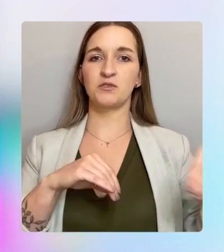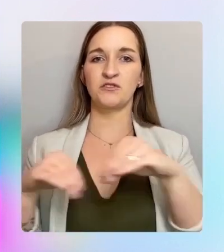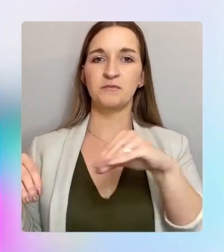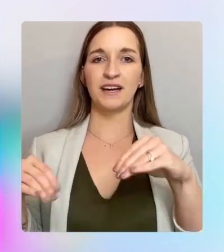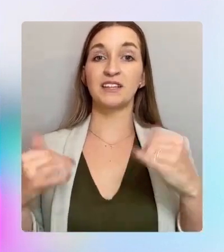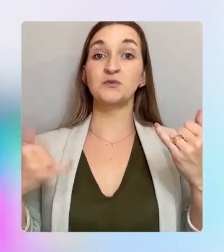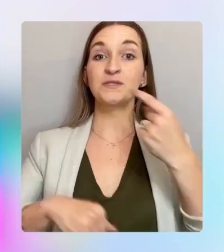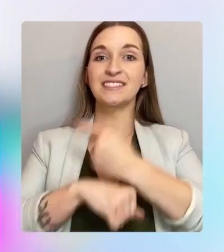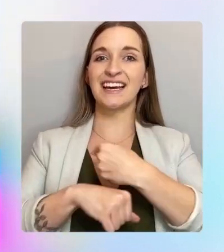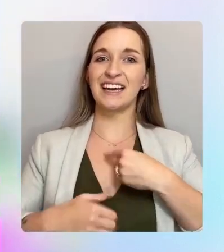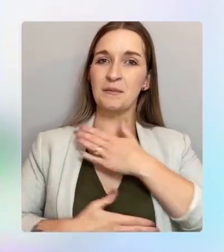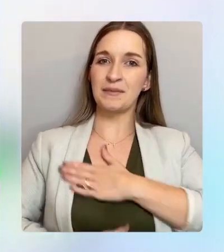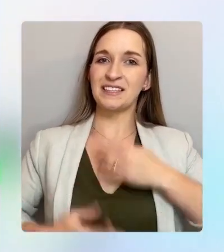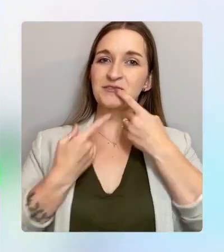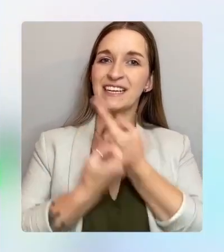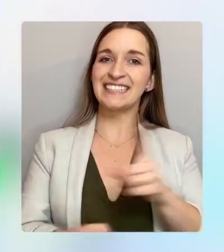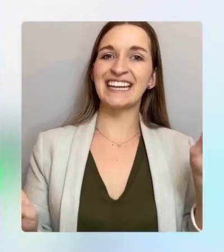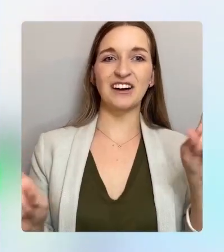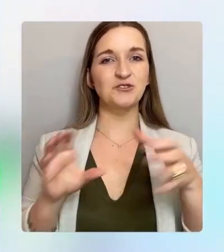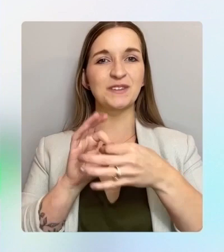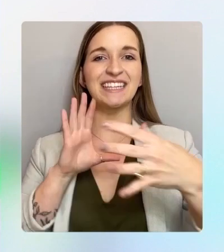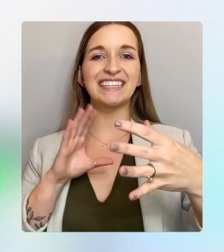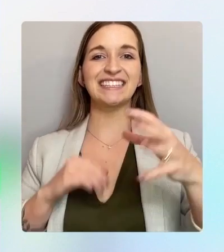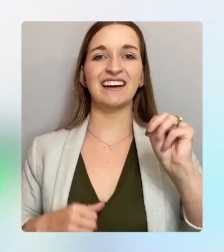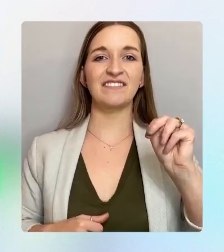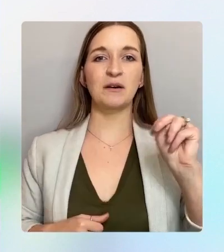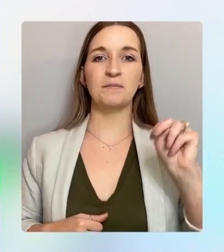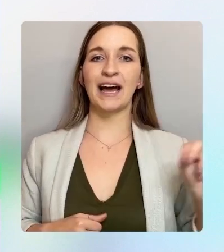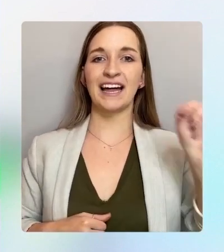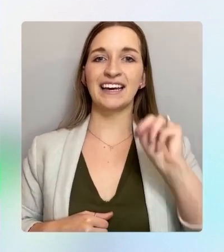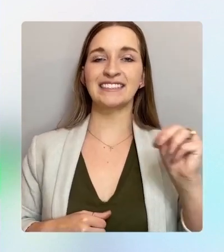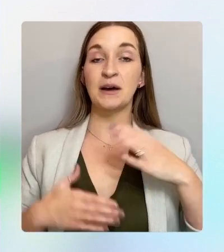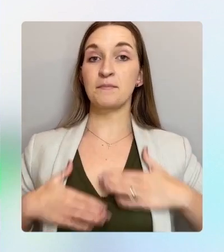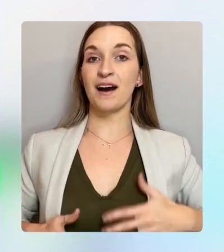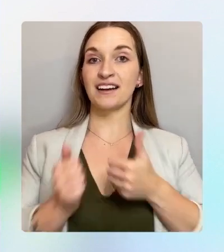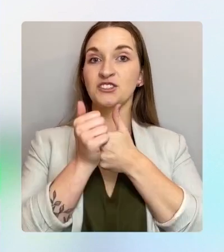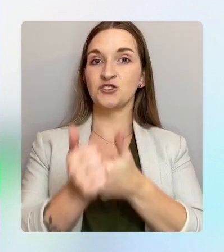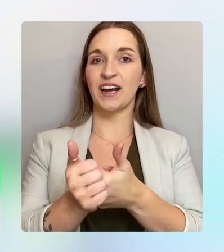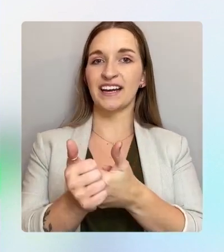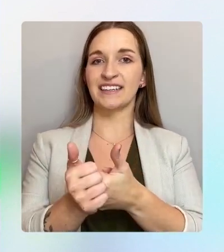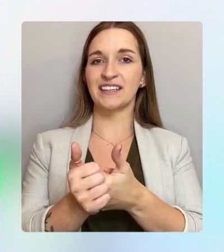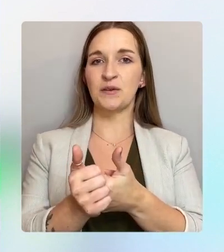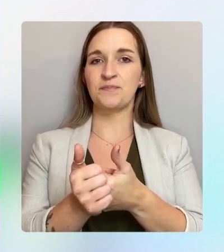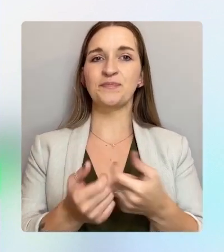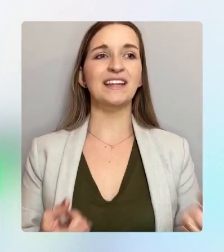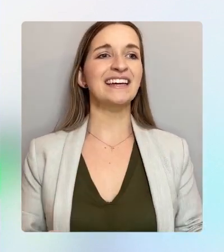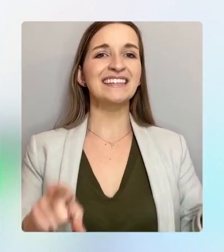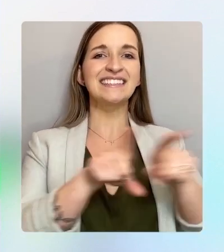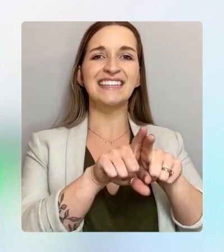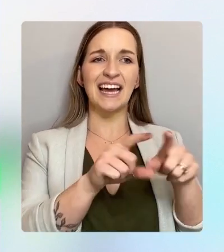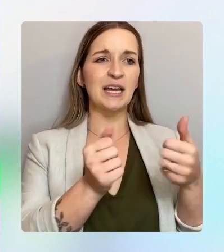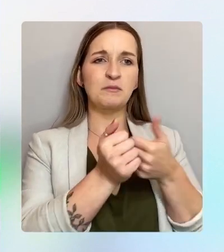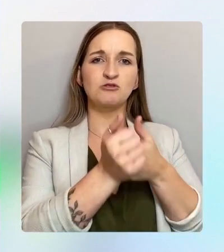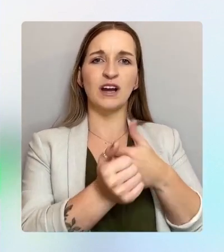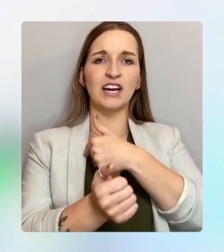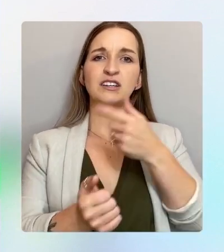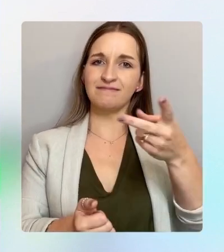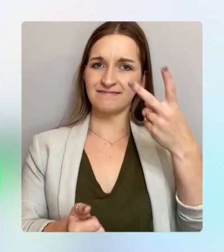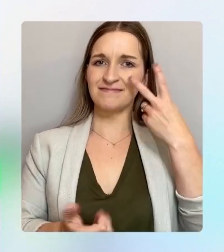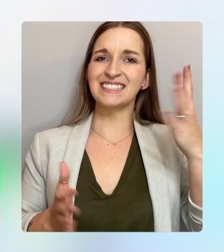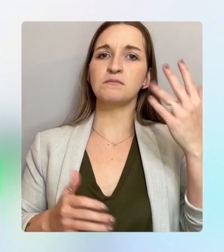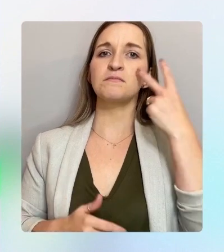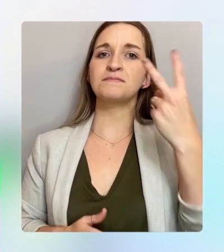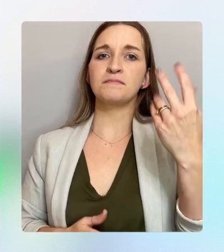tracking. This is the same tracking that drives Meta's own avatars that you see in Horizon